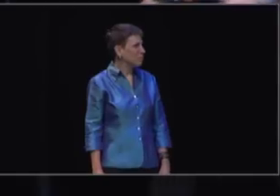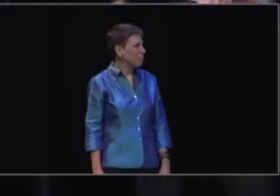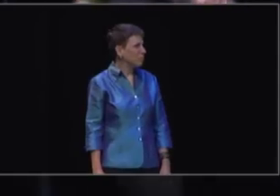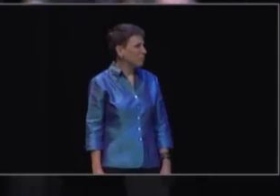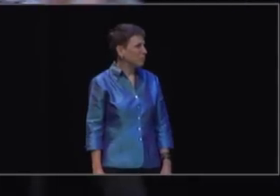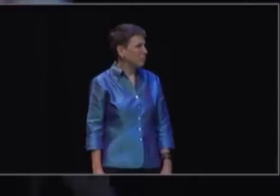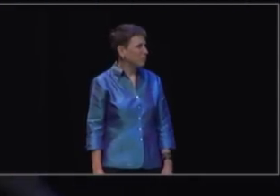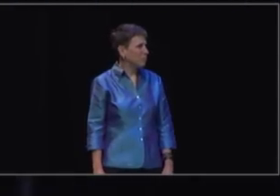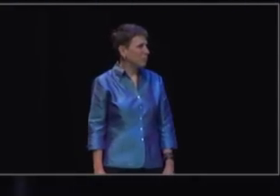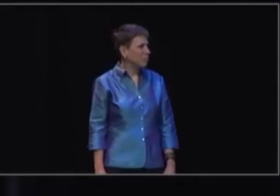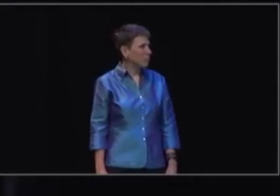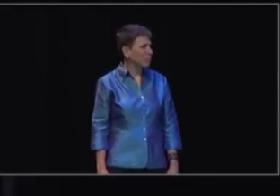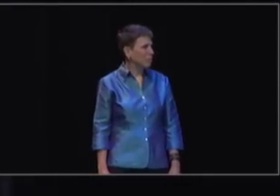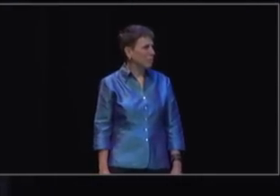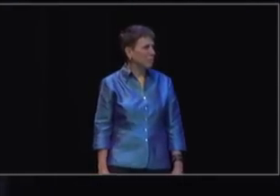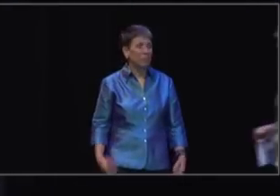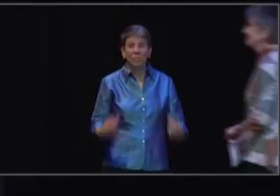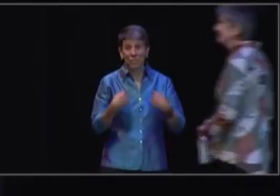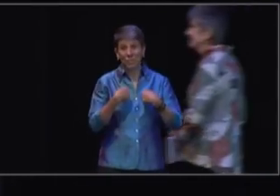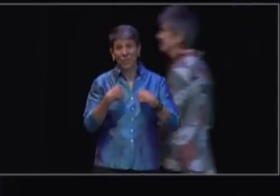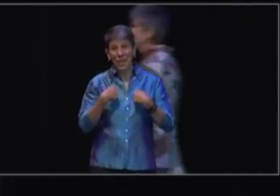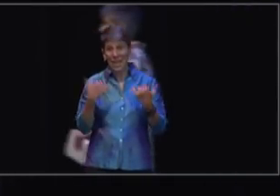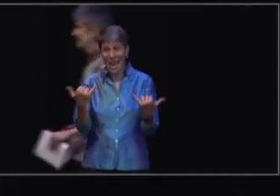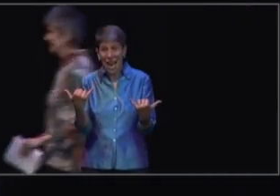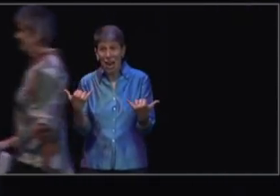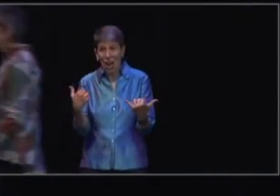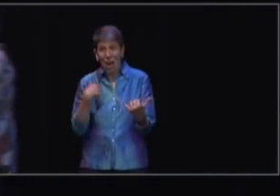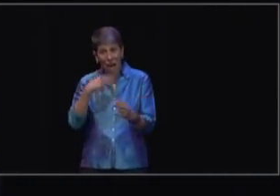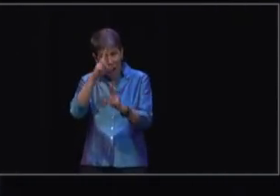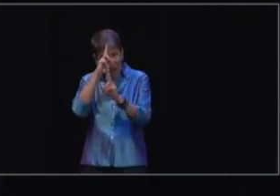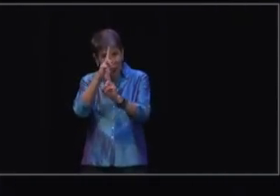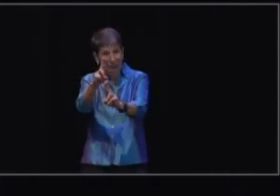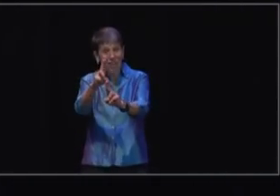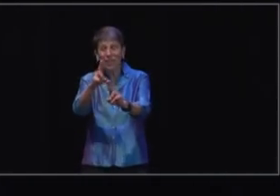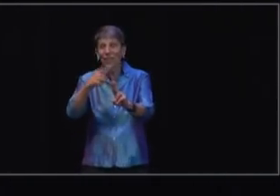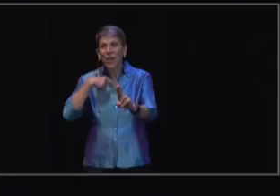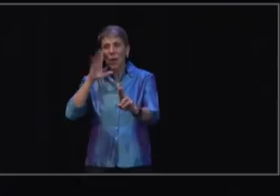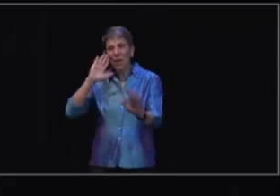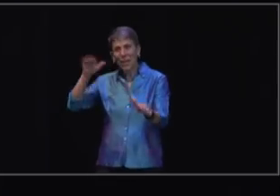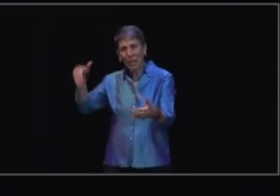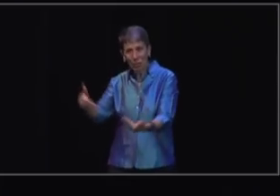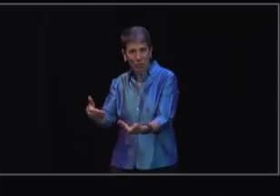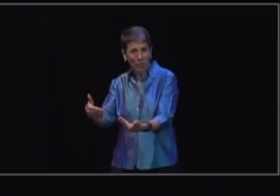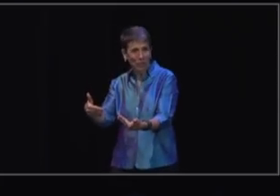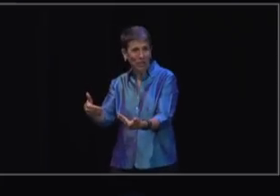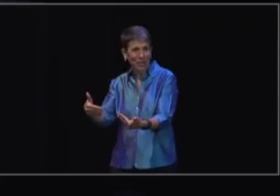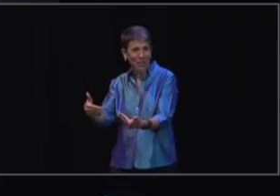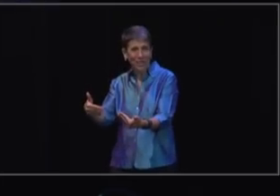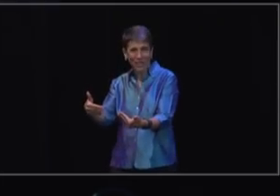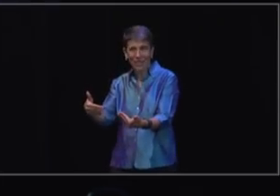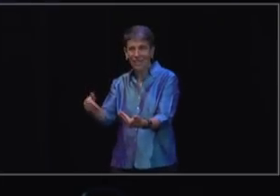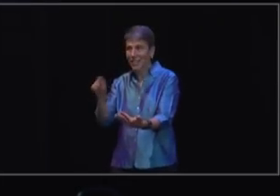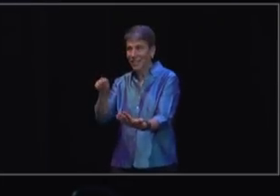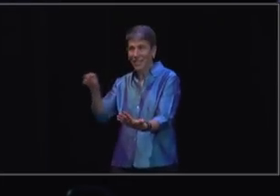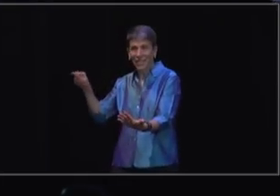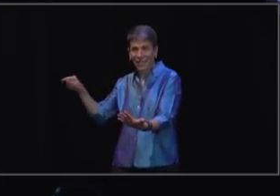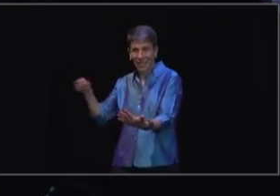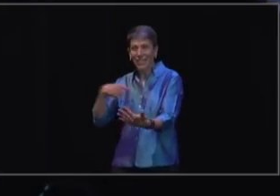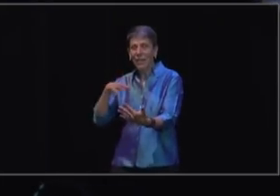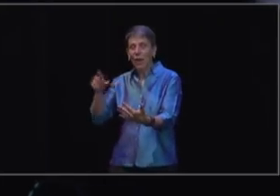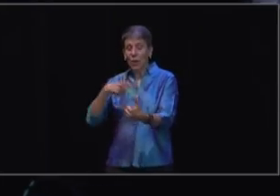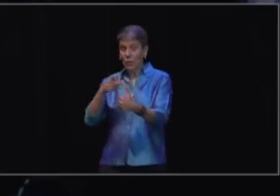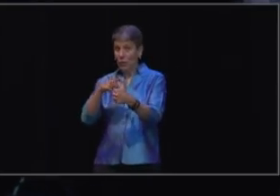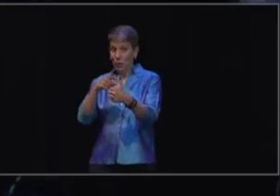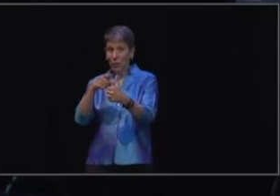Okay. So I have the great honor of introducing our first